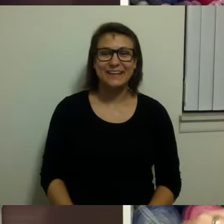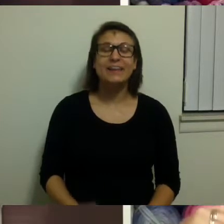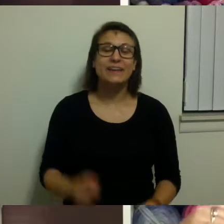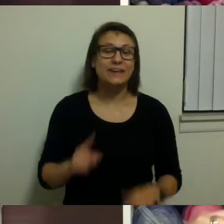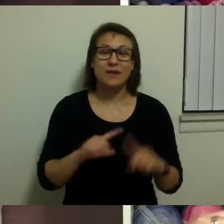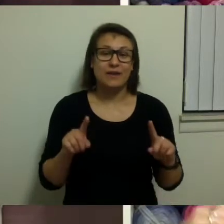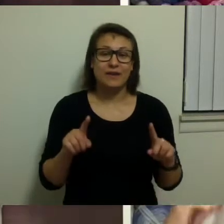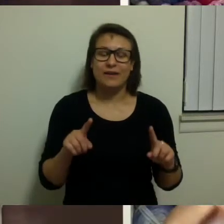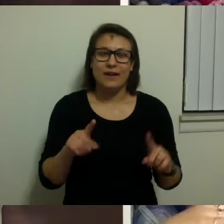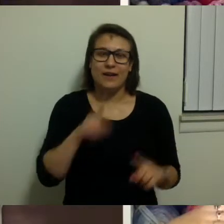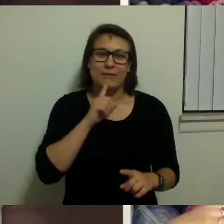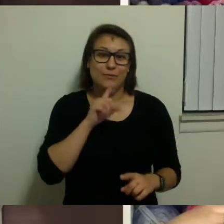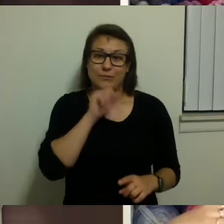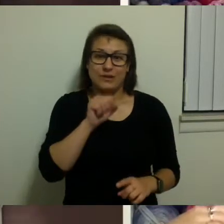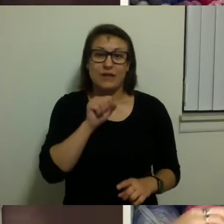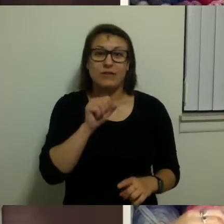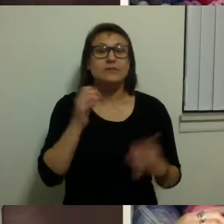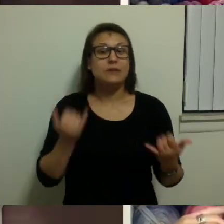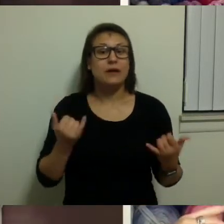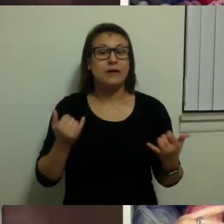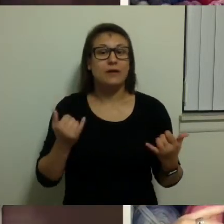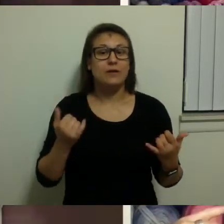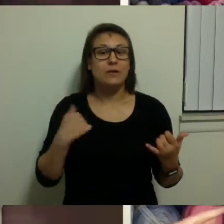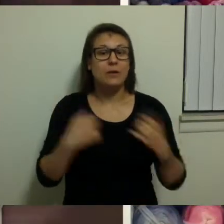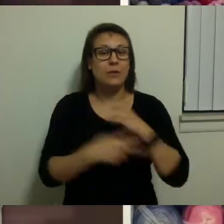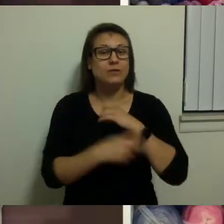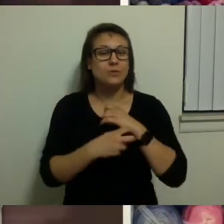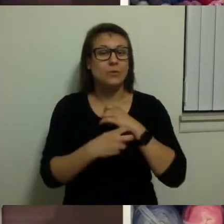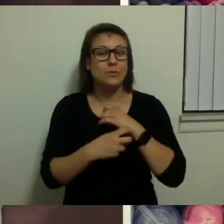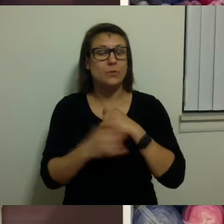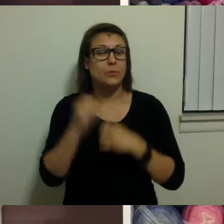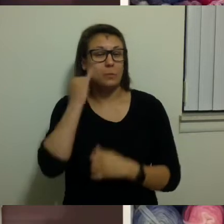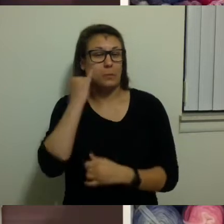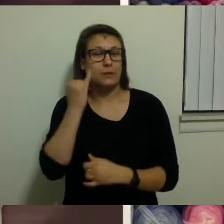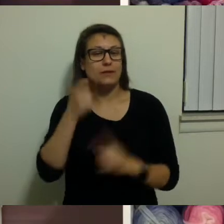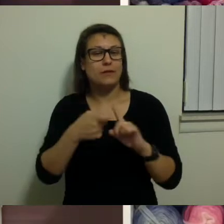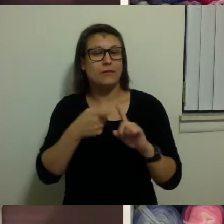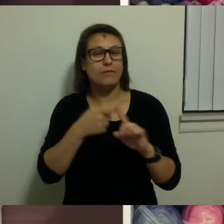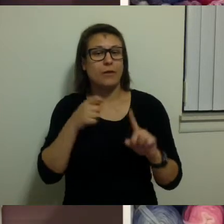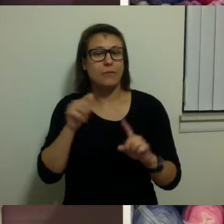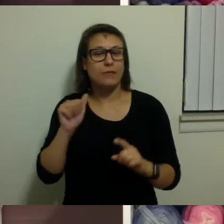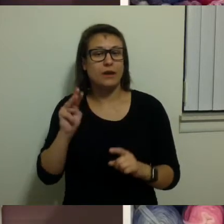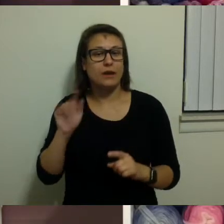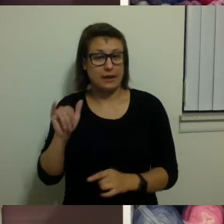But I really love it. Now, I stole a tip from